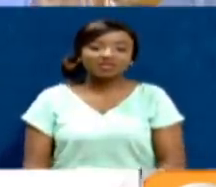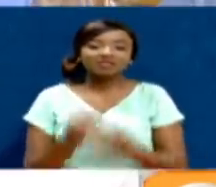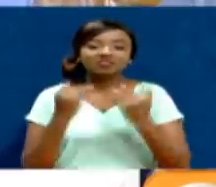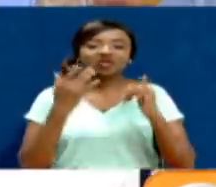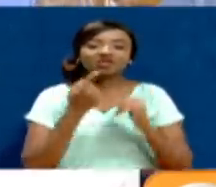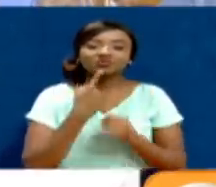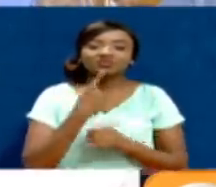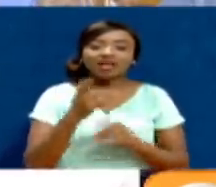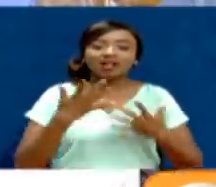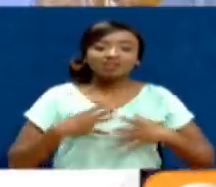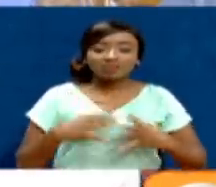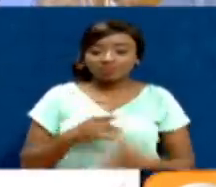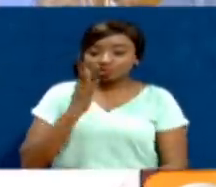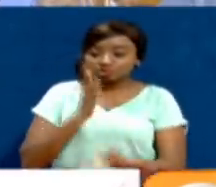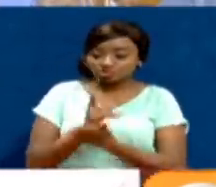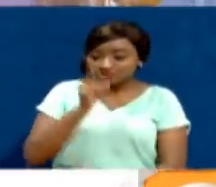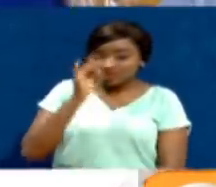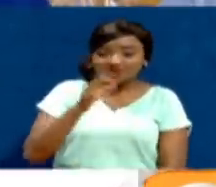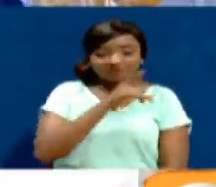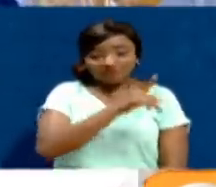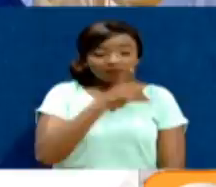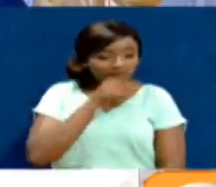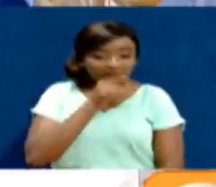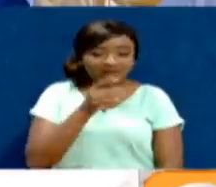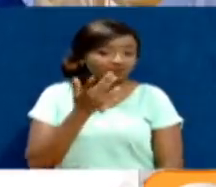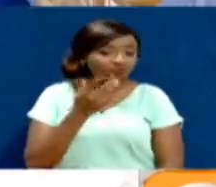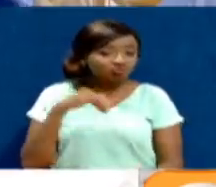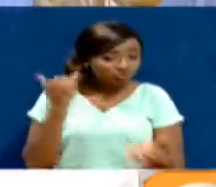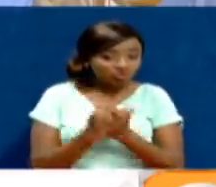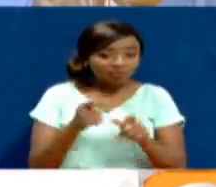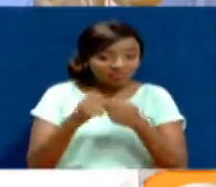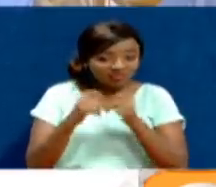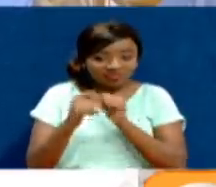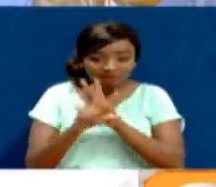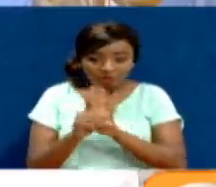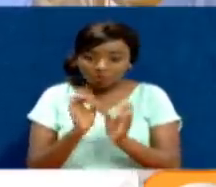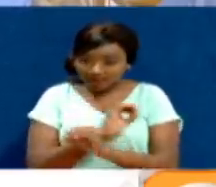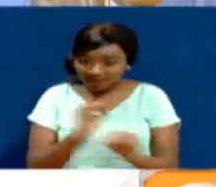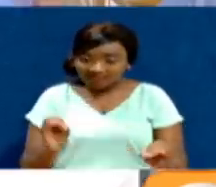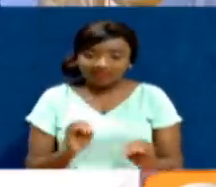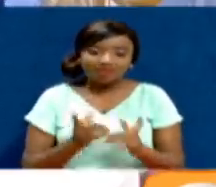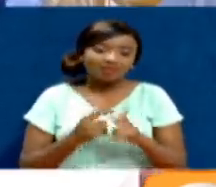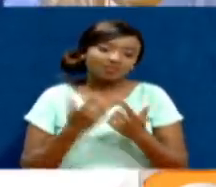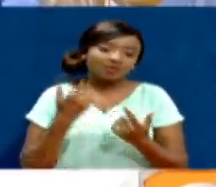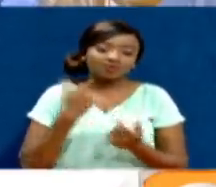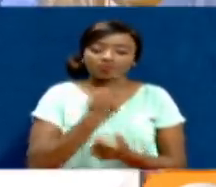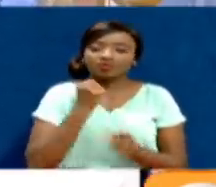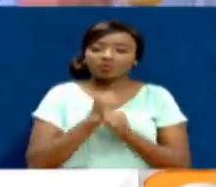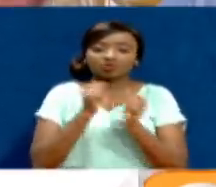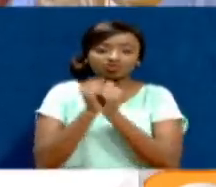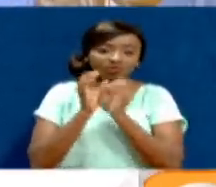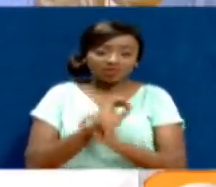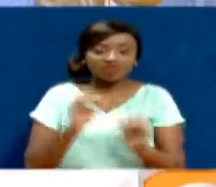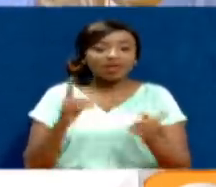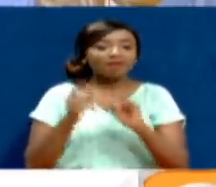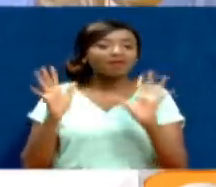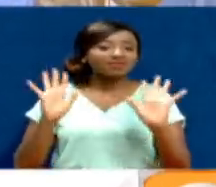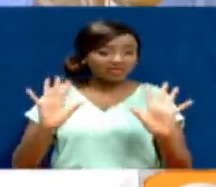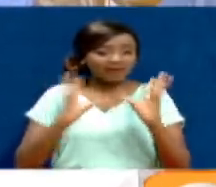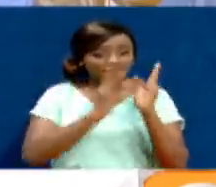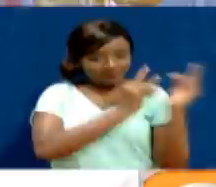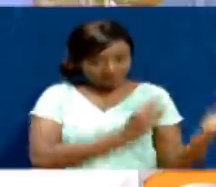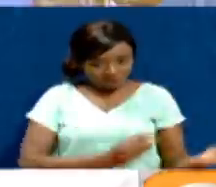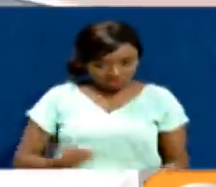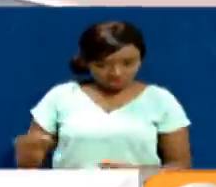I was telling the people, who Saddam Hussein asipoacha hii maneno, atutaelewana. But remember, that has already been overtaken by events. Mm.